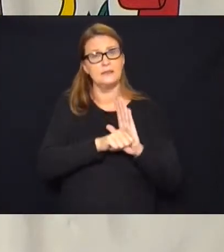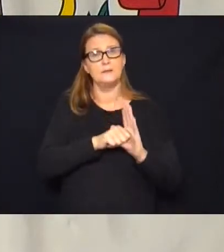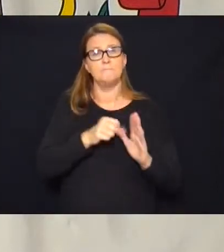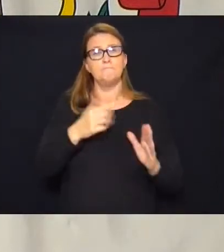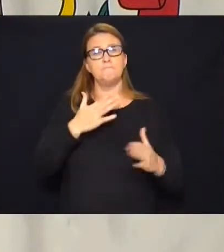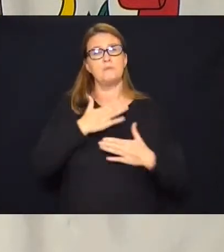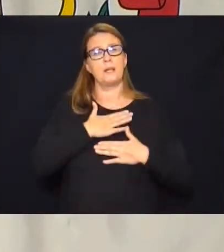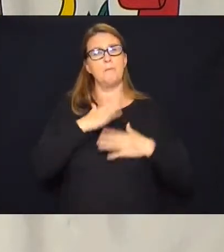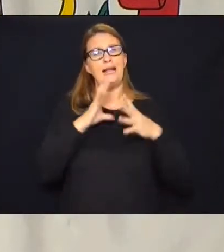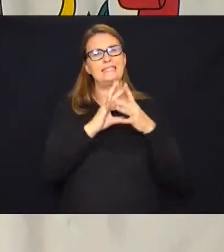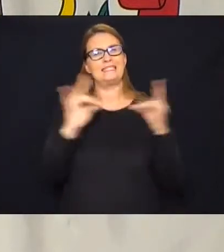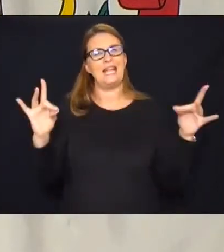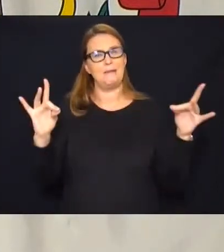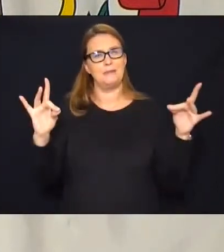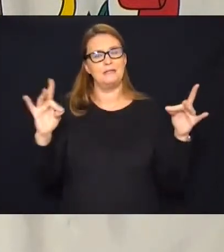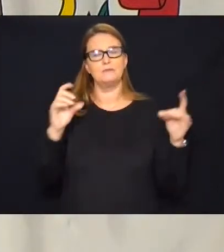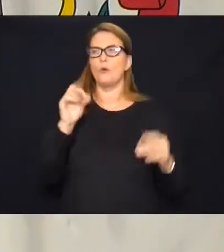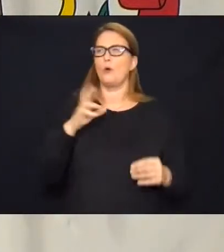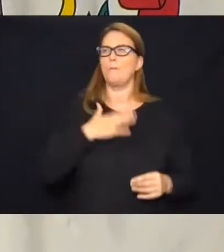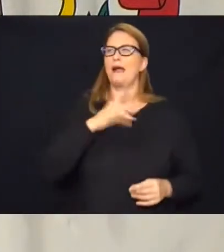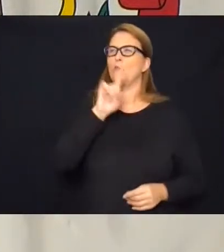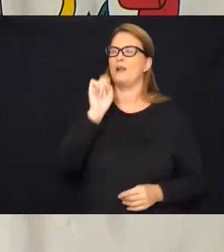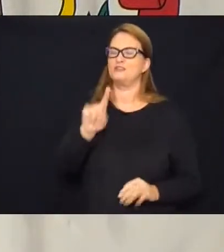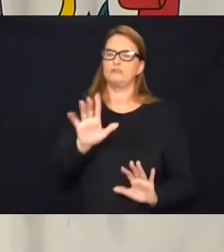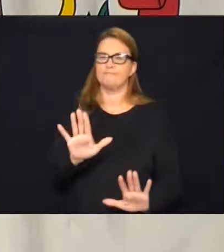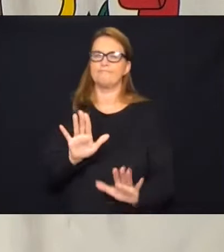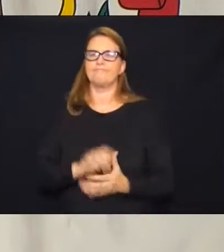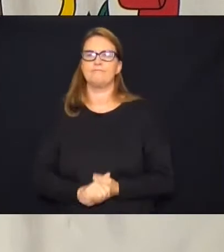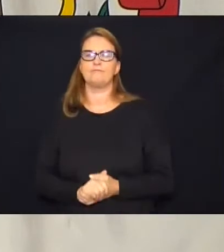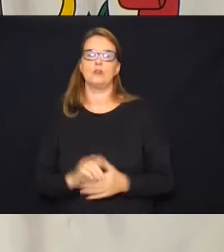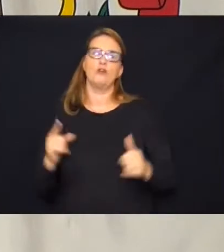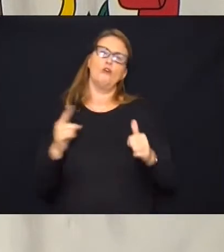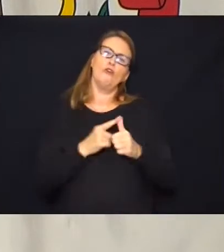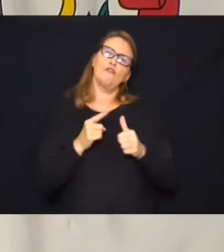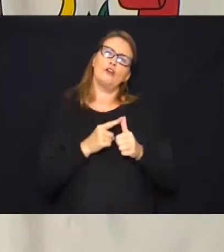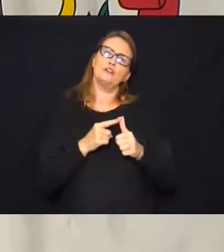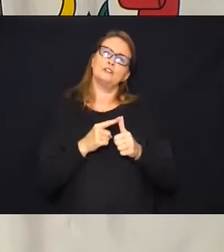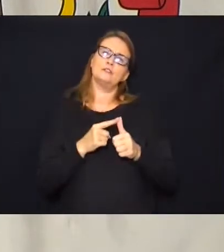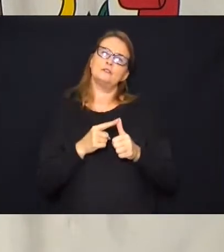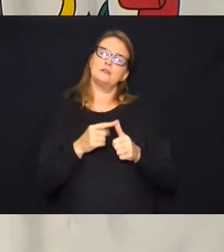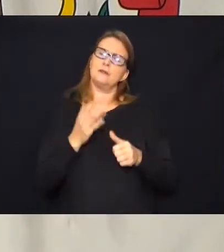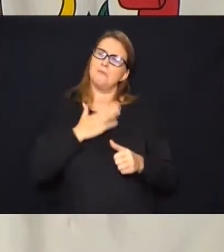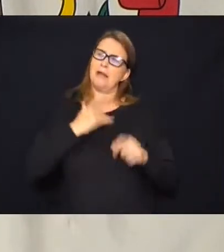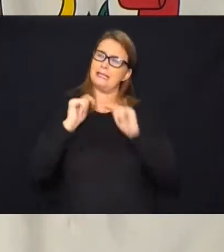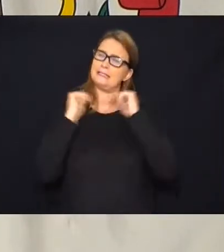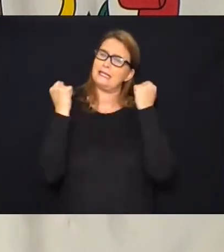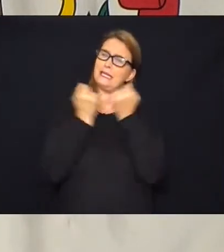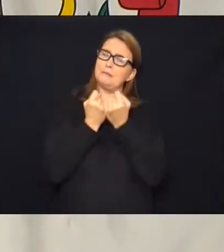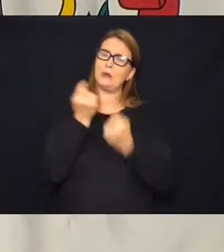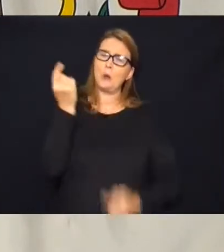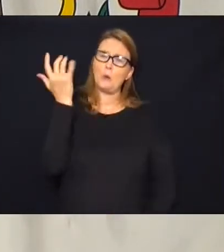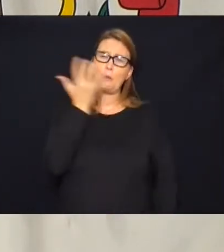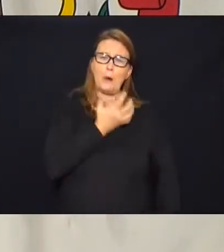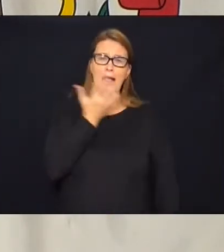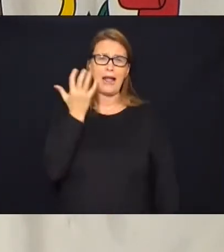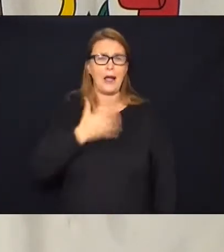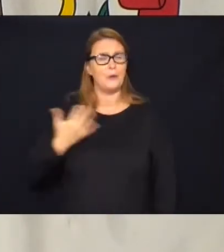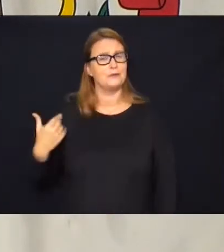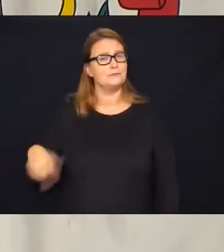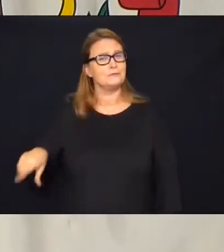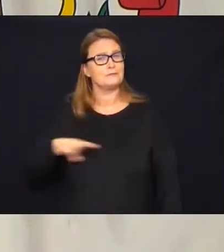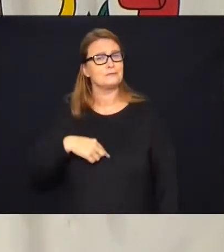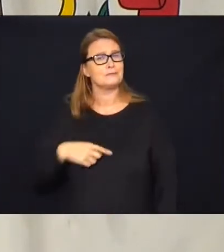my statement or my question. First, my statement is what a team. What a team that's been put